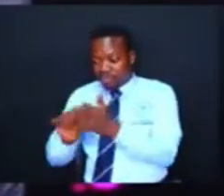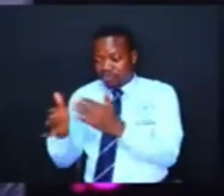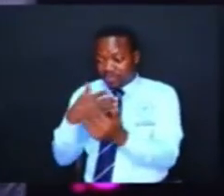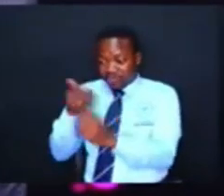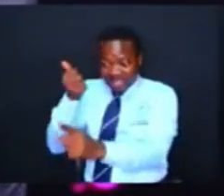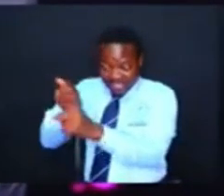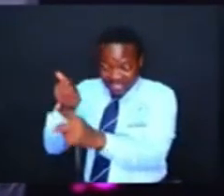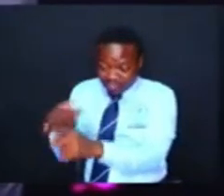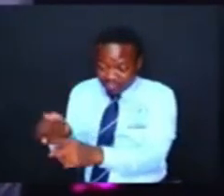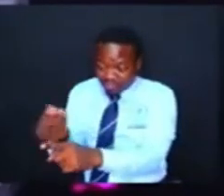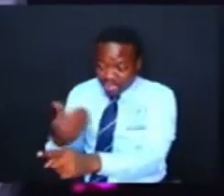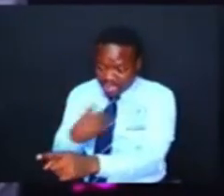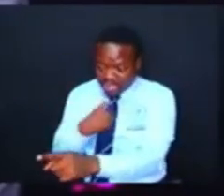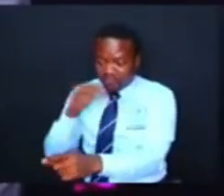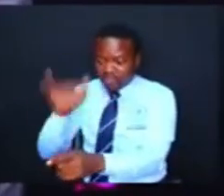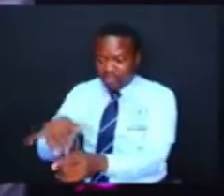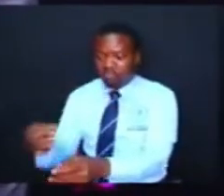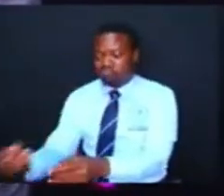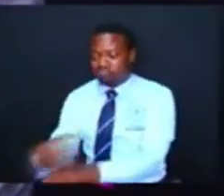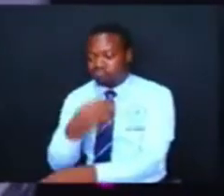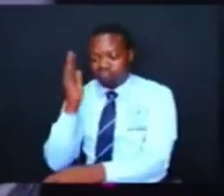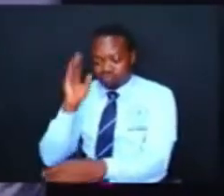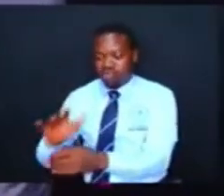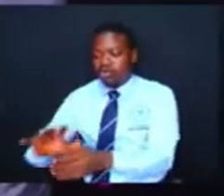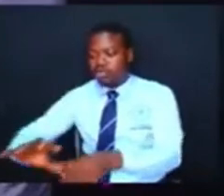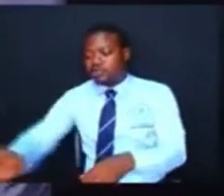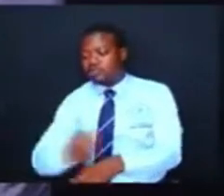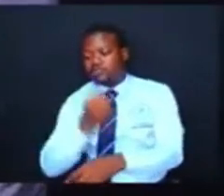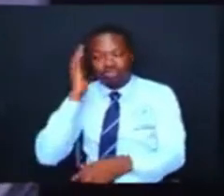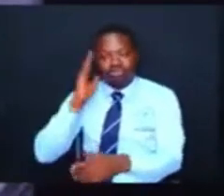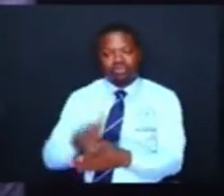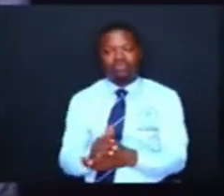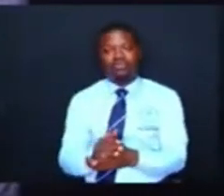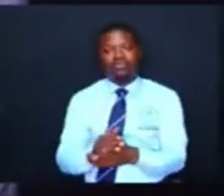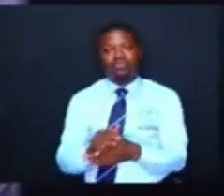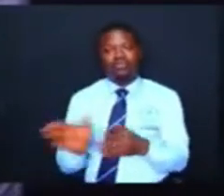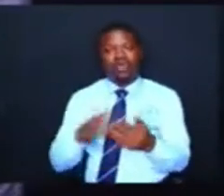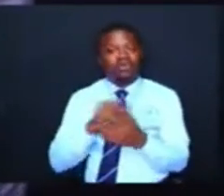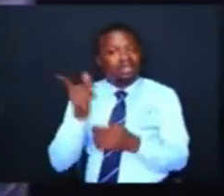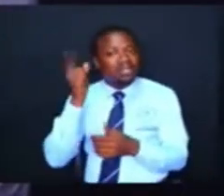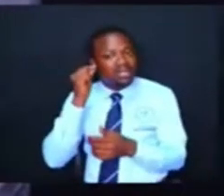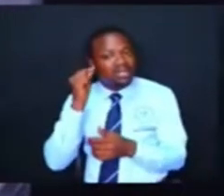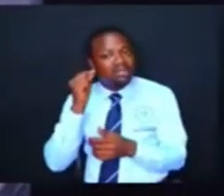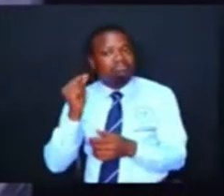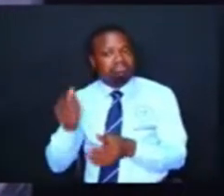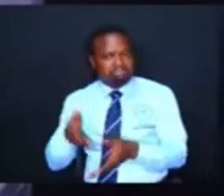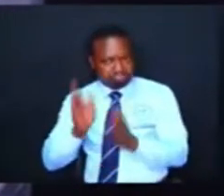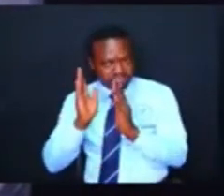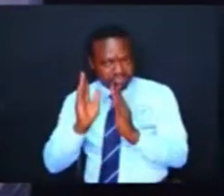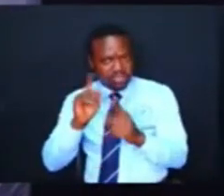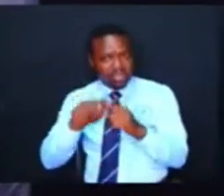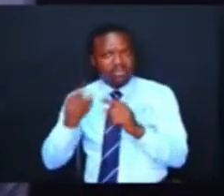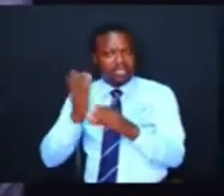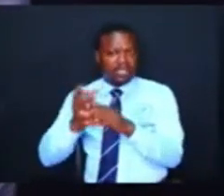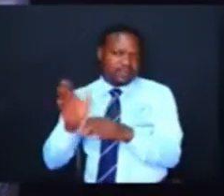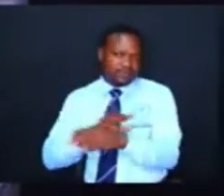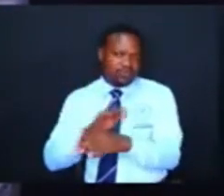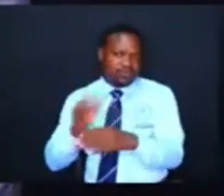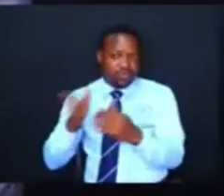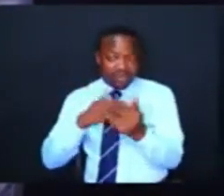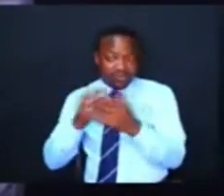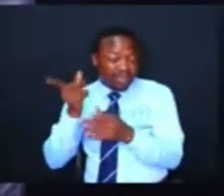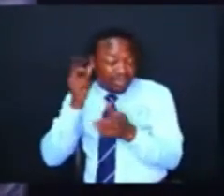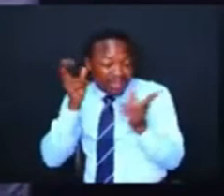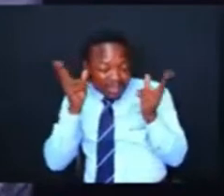them. So if you are listening, listen. If you want to hear, hear. But be careful what you hear. Because when it enters your